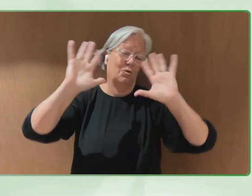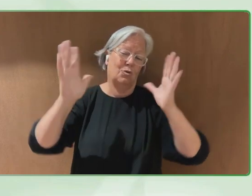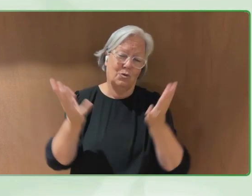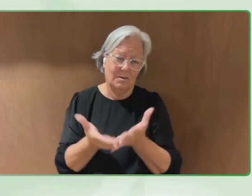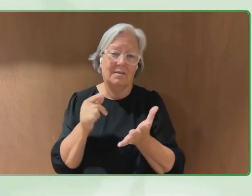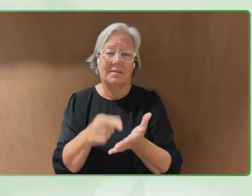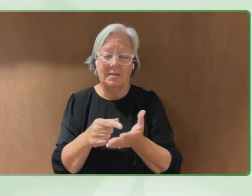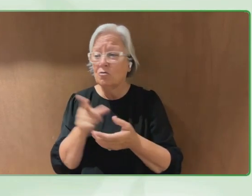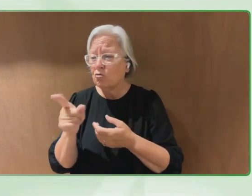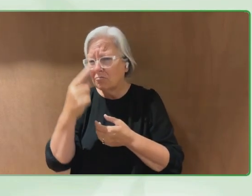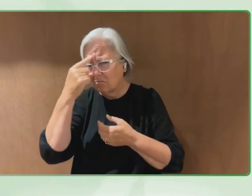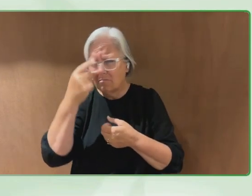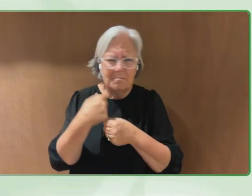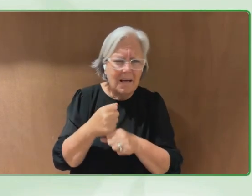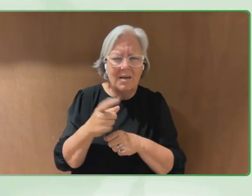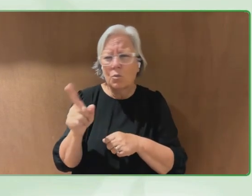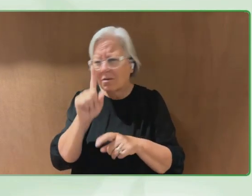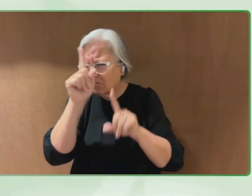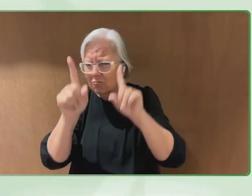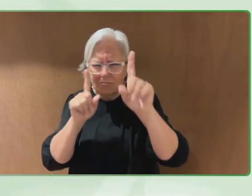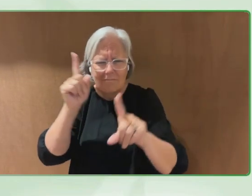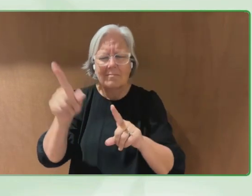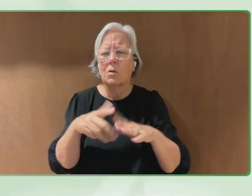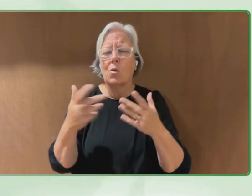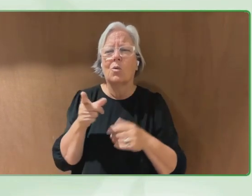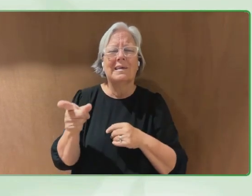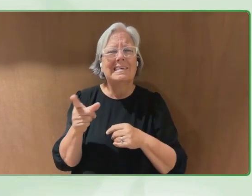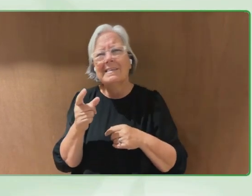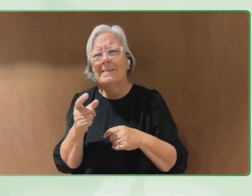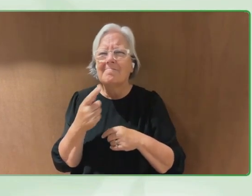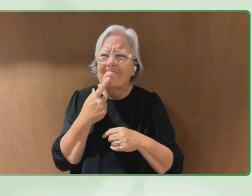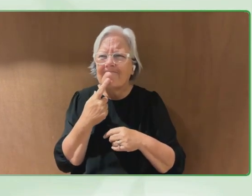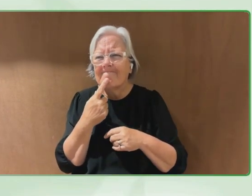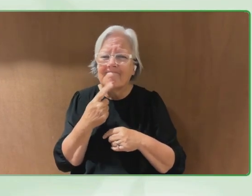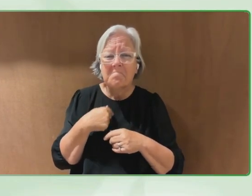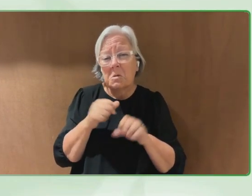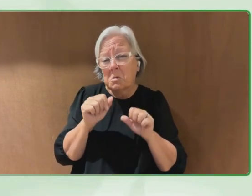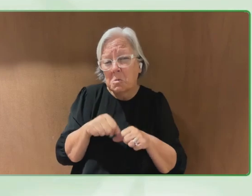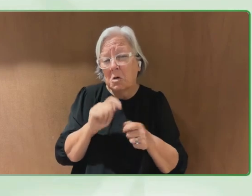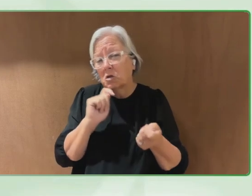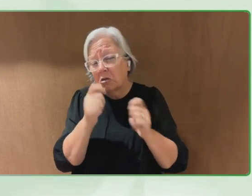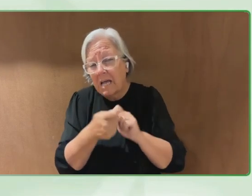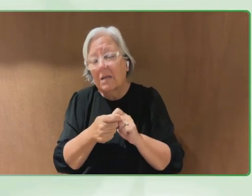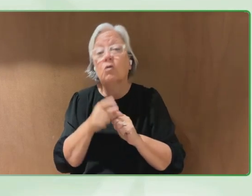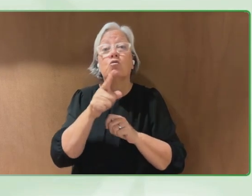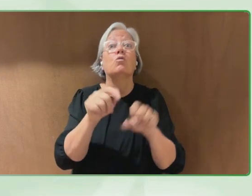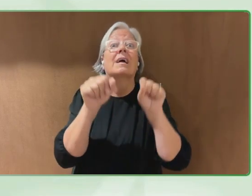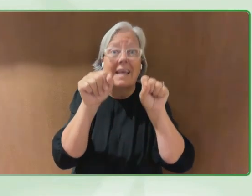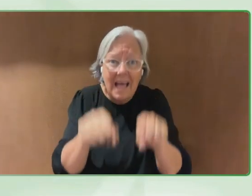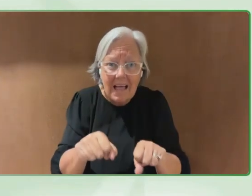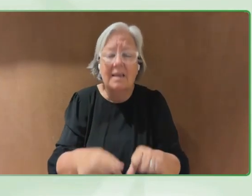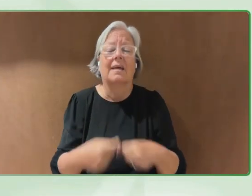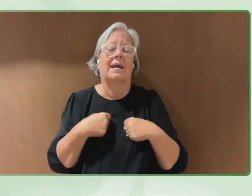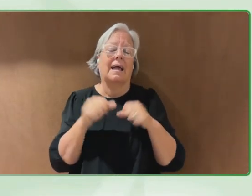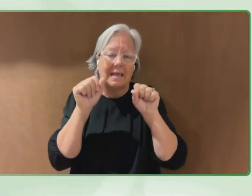each one of you innovators, each one of you who sits there thinking, I could make a change. You can, we can help, and